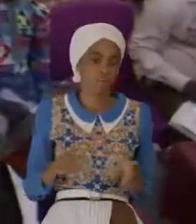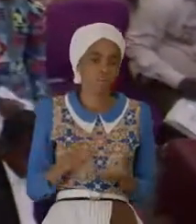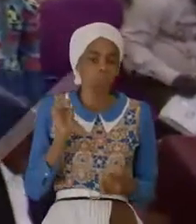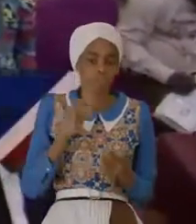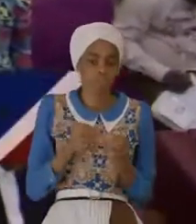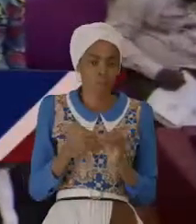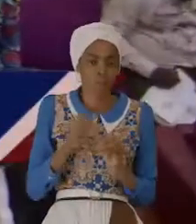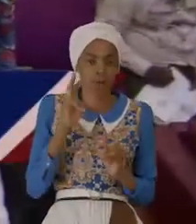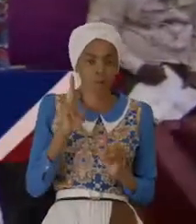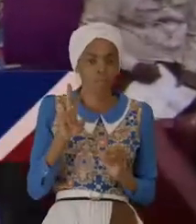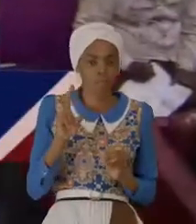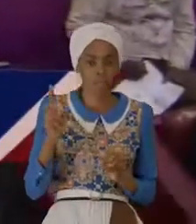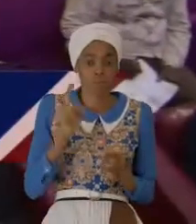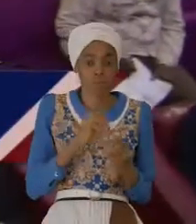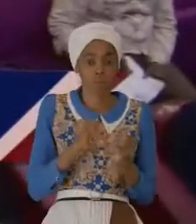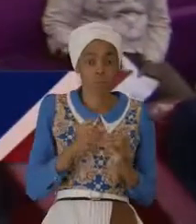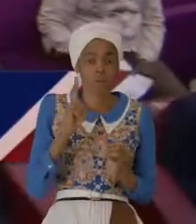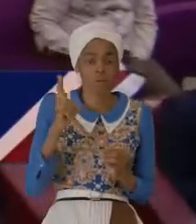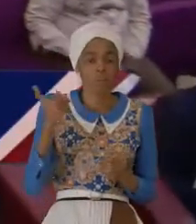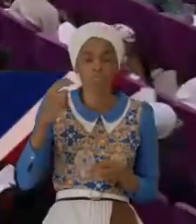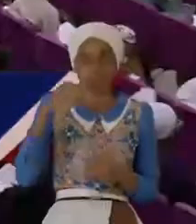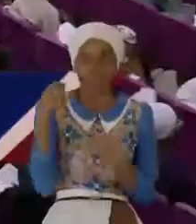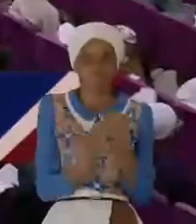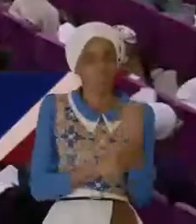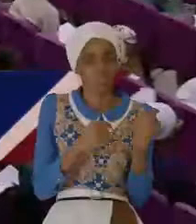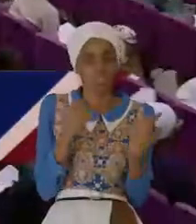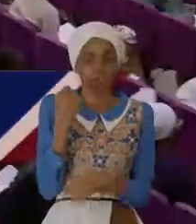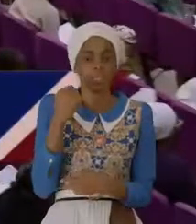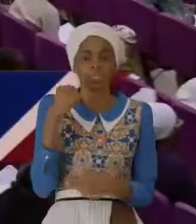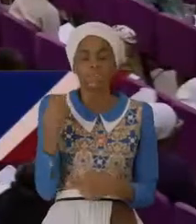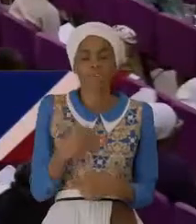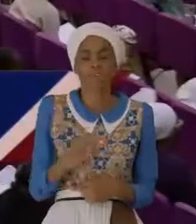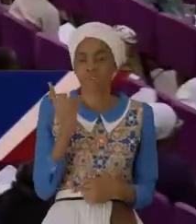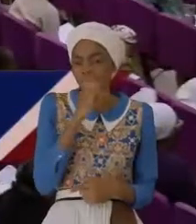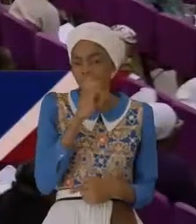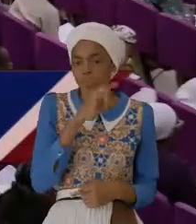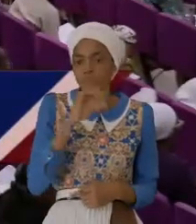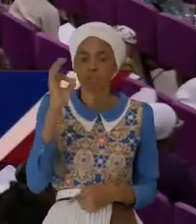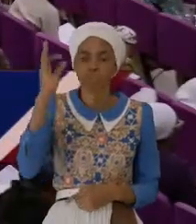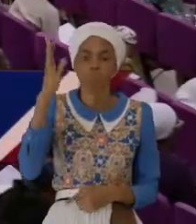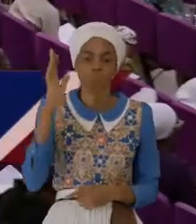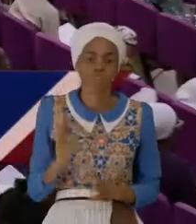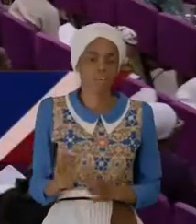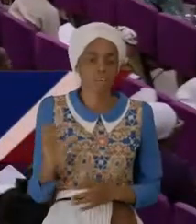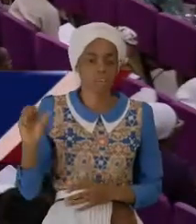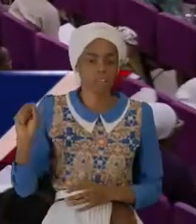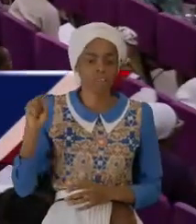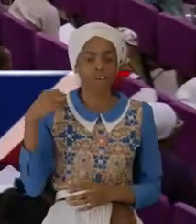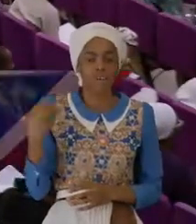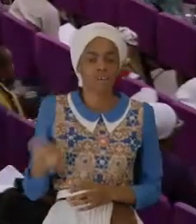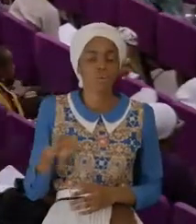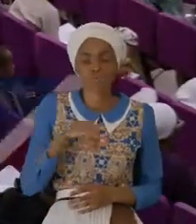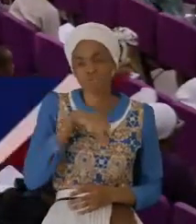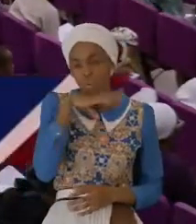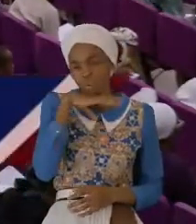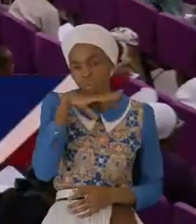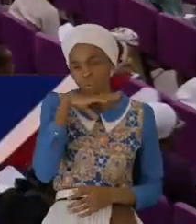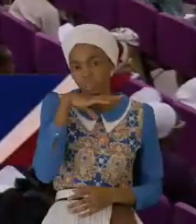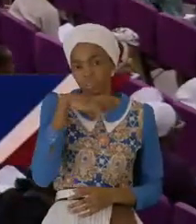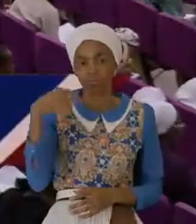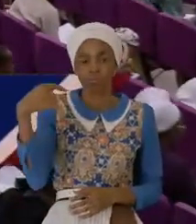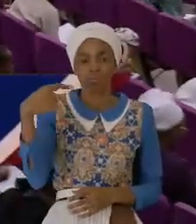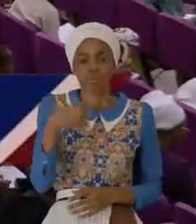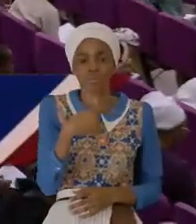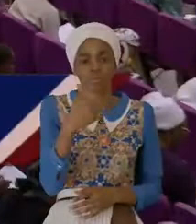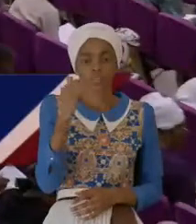at the punishment of false preachers of corruption Galatians chapter